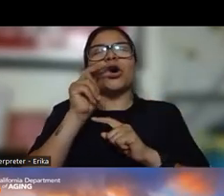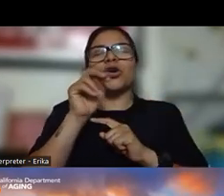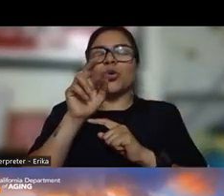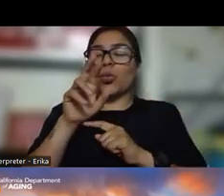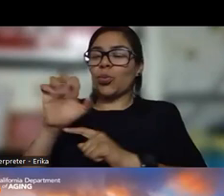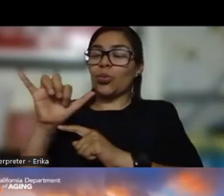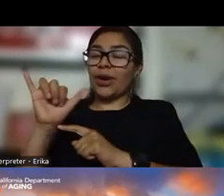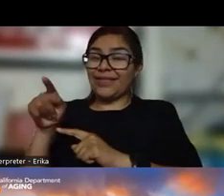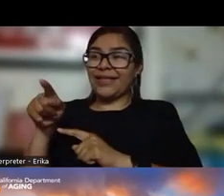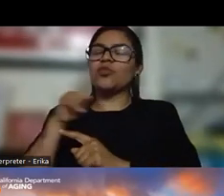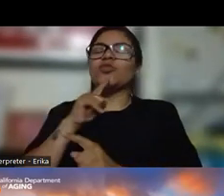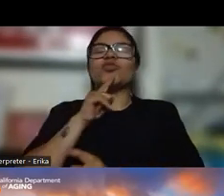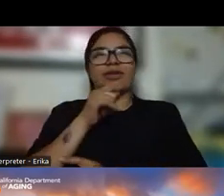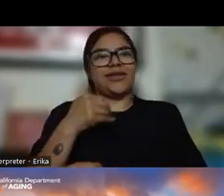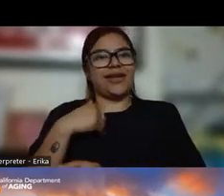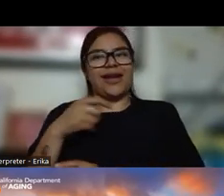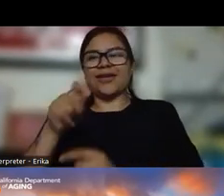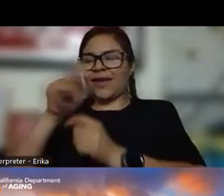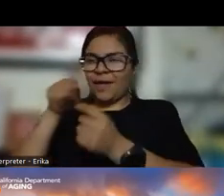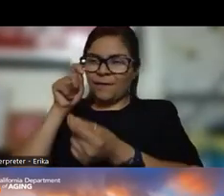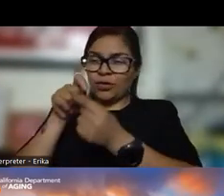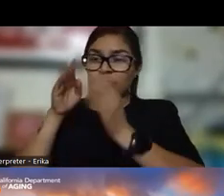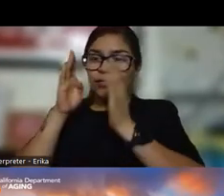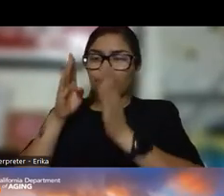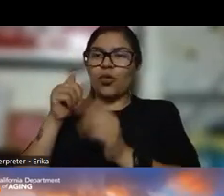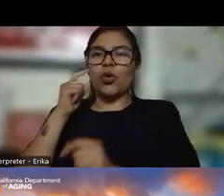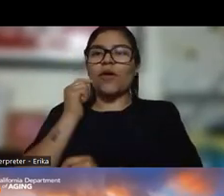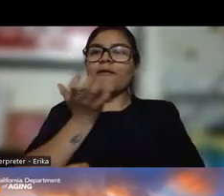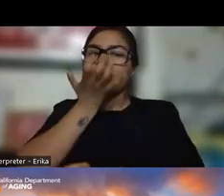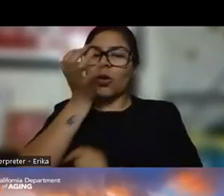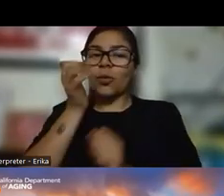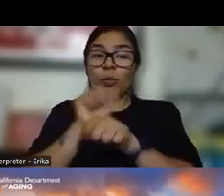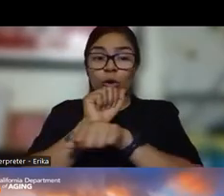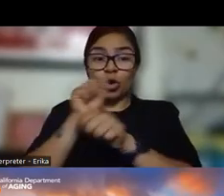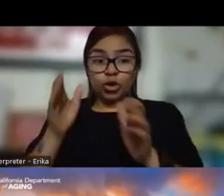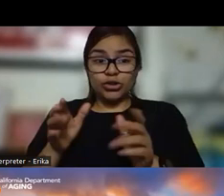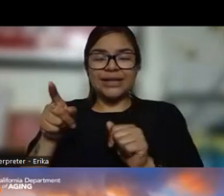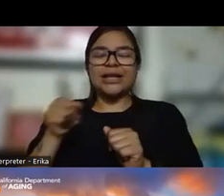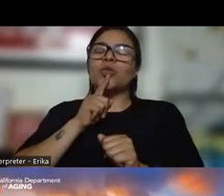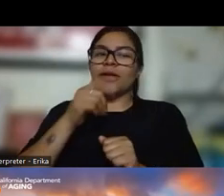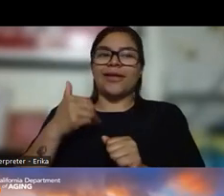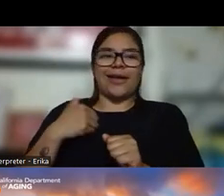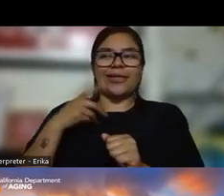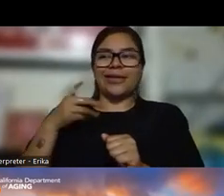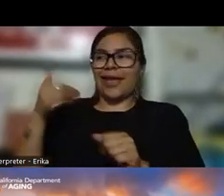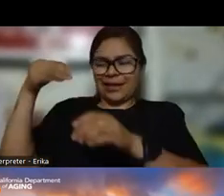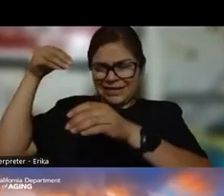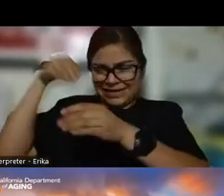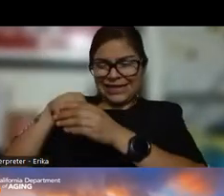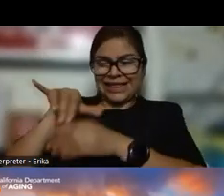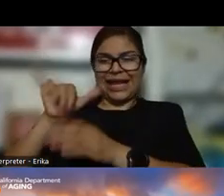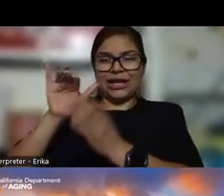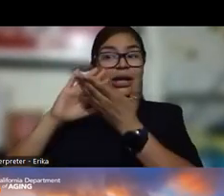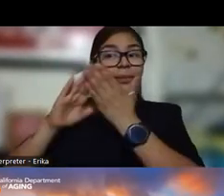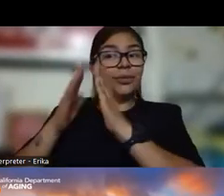was really focused on farm workers and agricultural workers. So they already have that into that community. Although they did